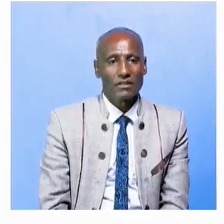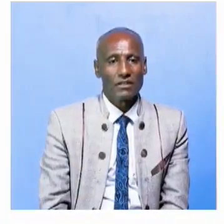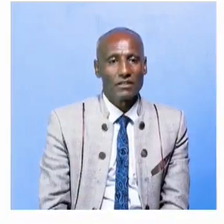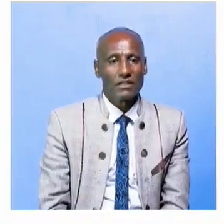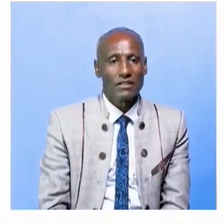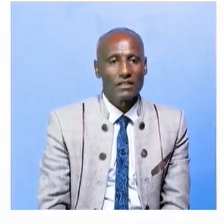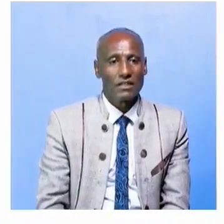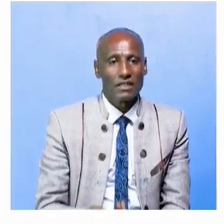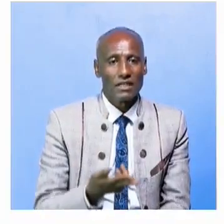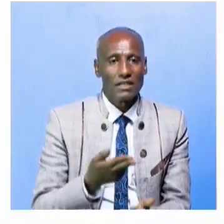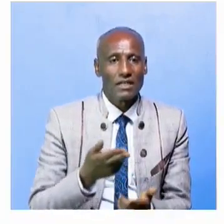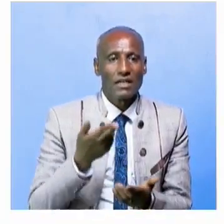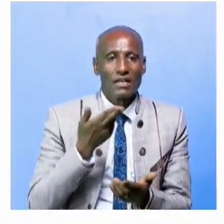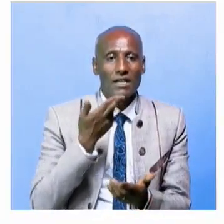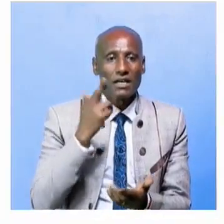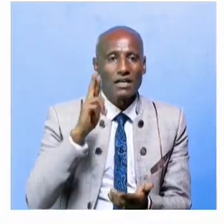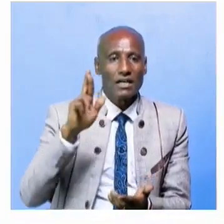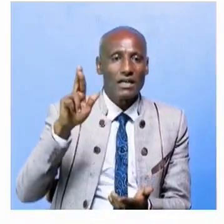remediation.